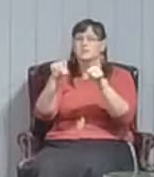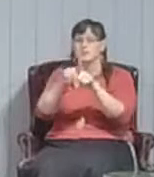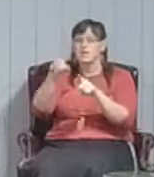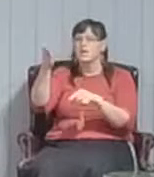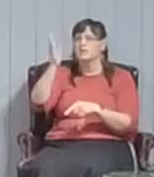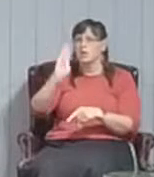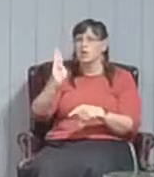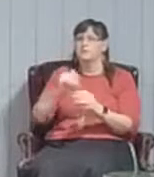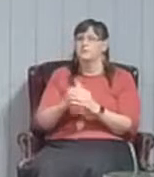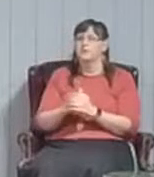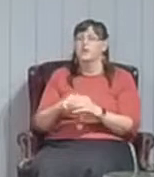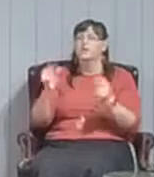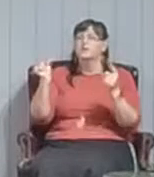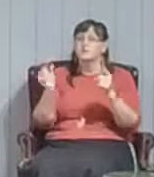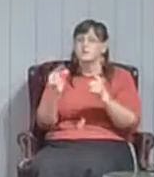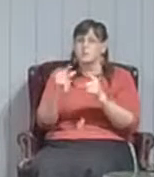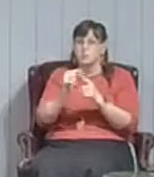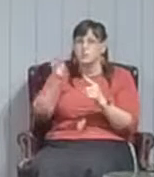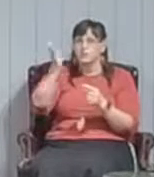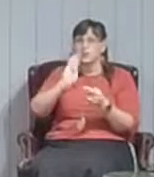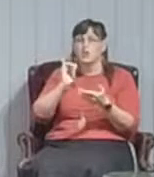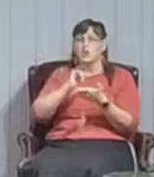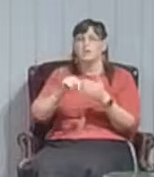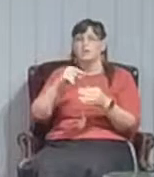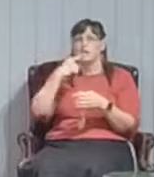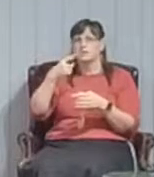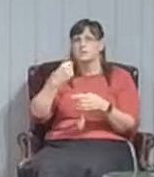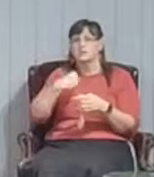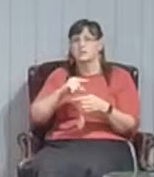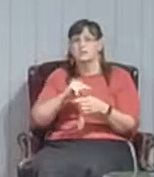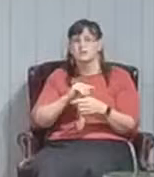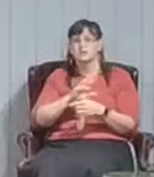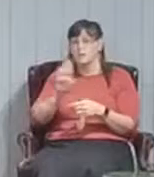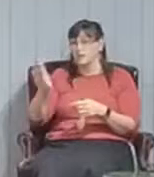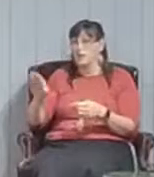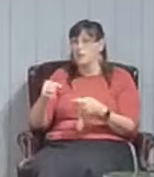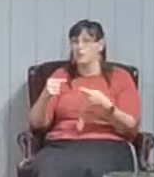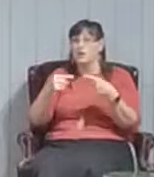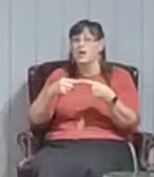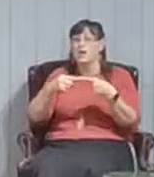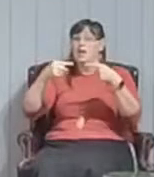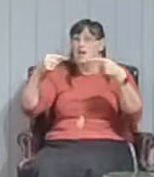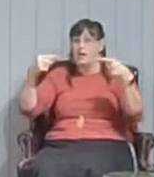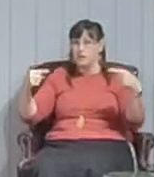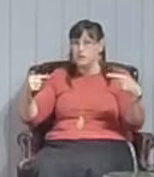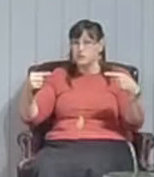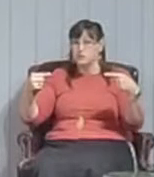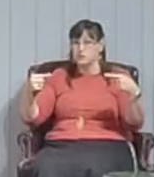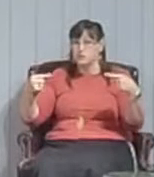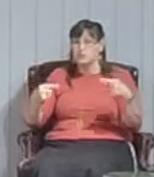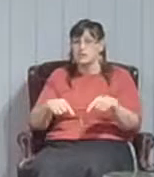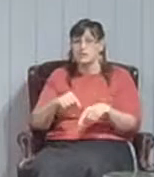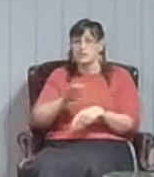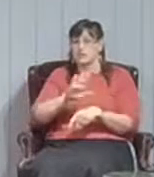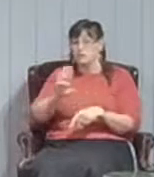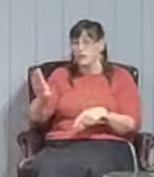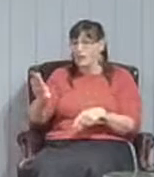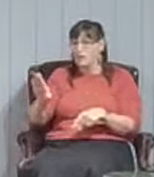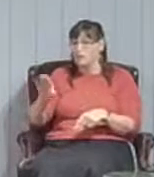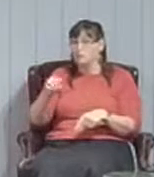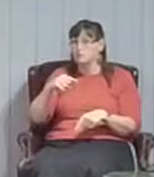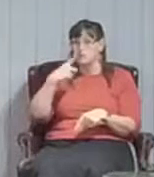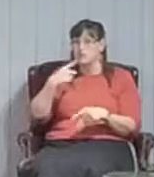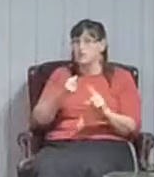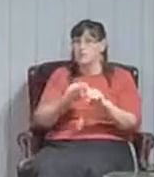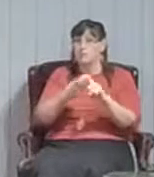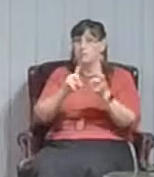know, it's the word of God that tells us that they're adversaries. They didn't say they were adversaries. They said they were friends.